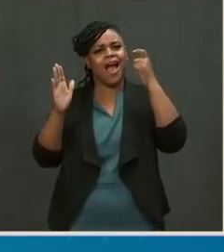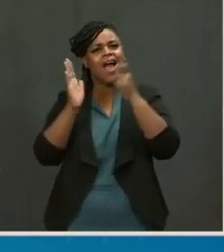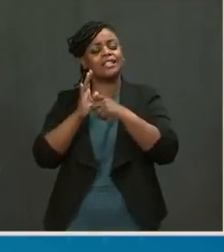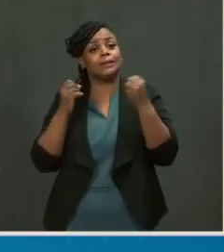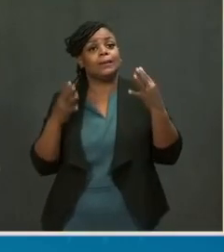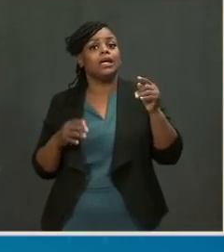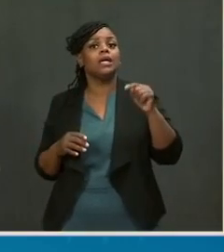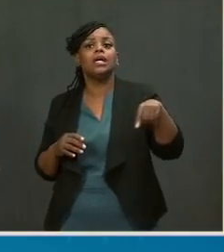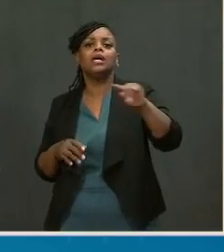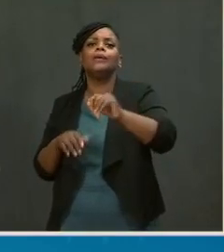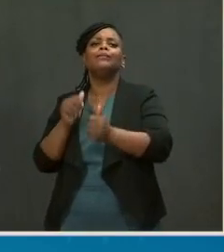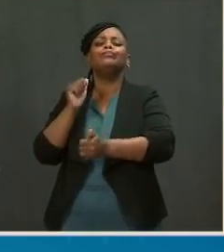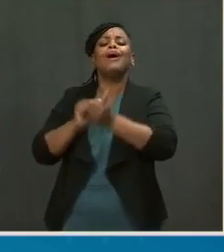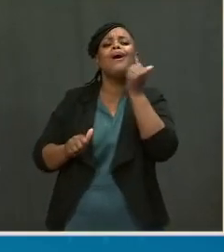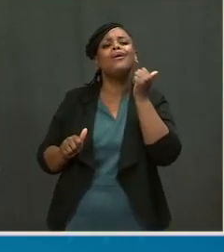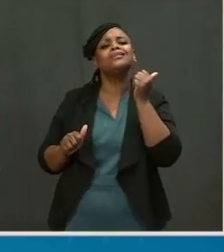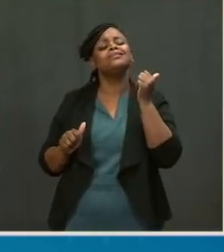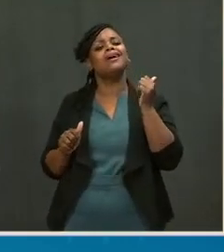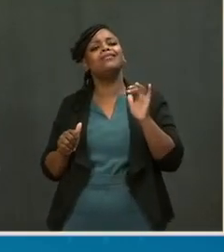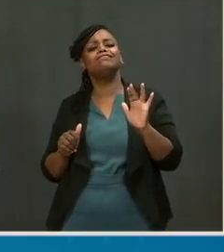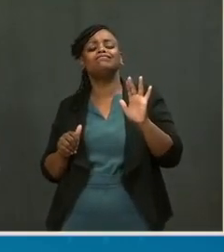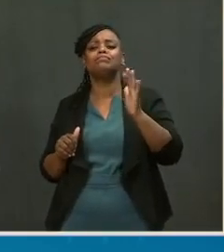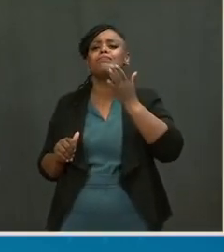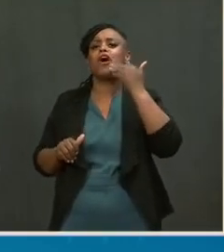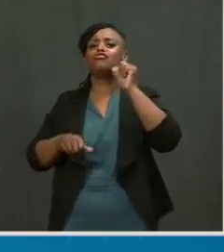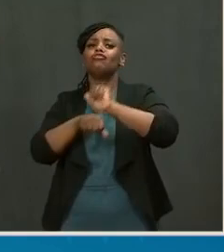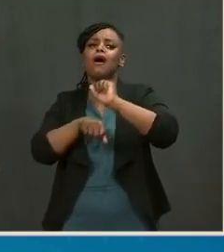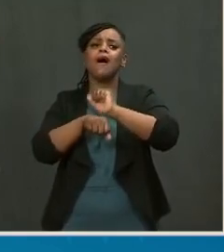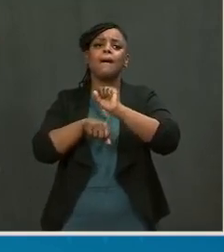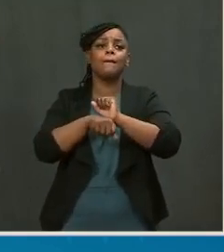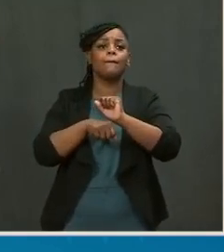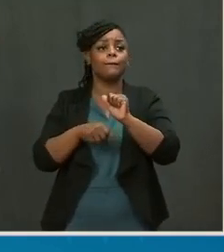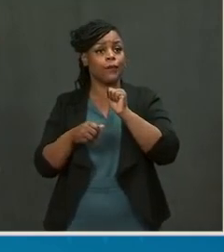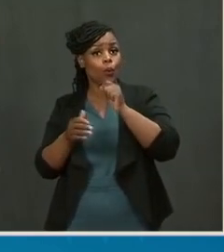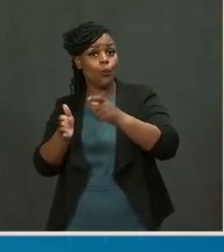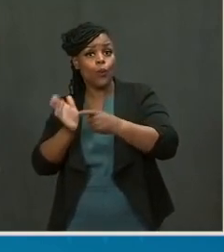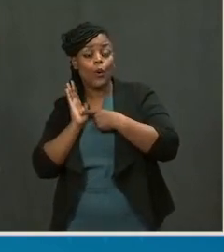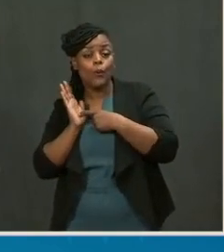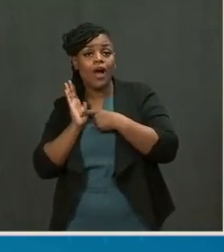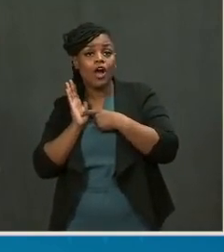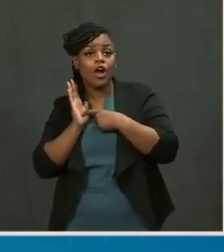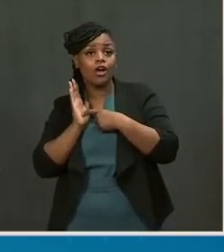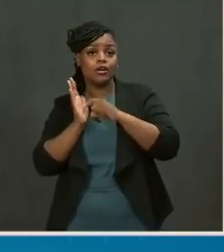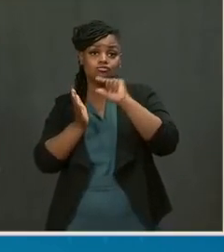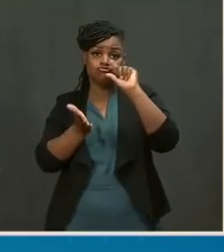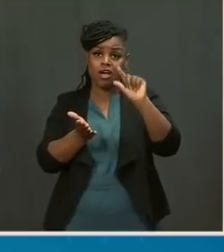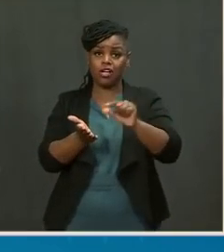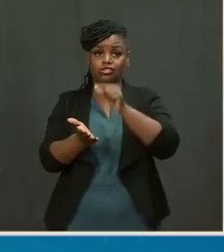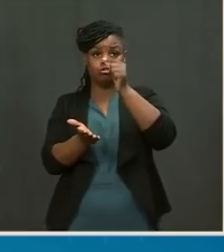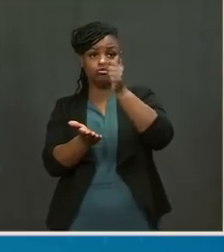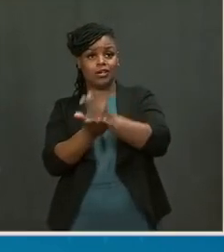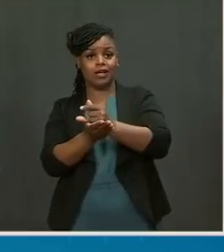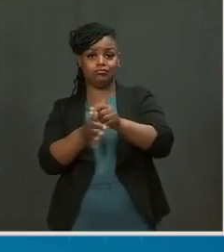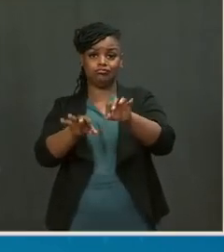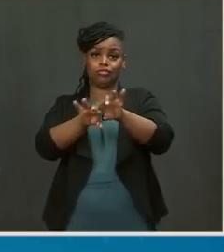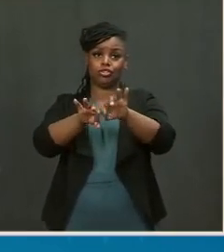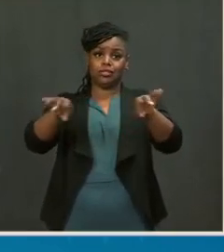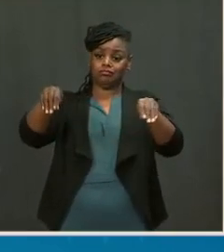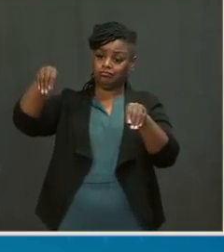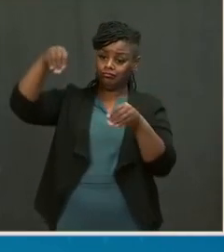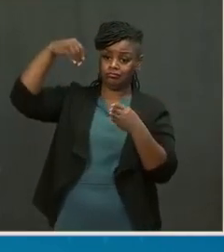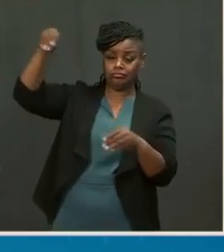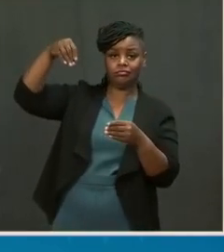good jobs don't necessarily require that you're going to walk across the stage with a diploma, but it does require that you'll have the skills to get